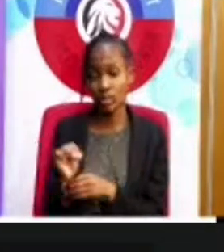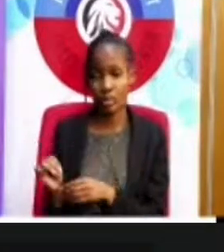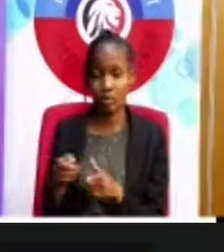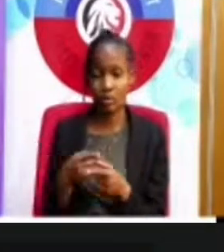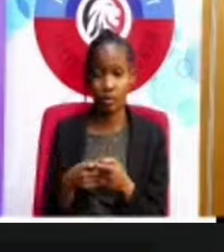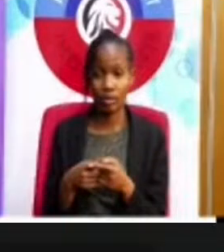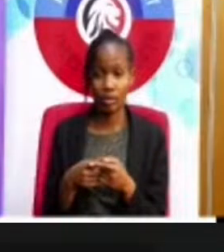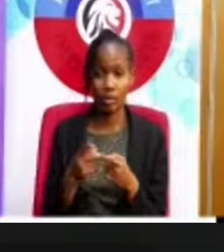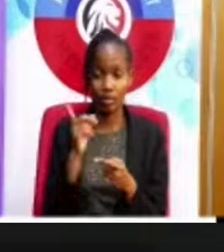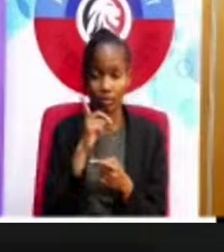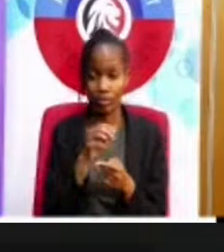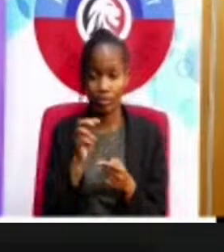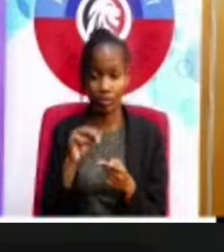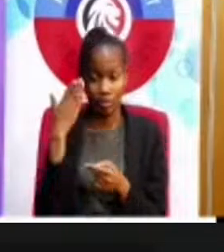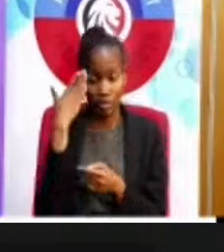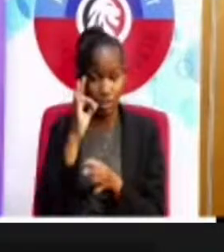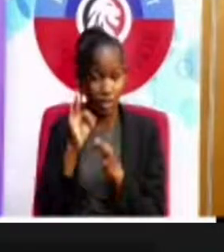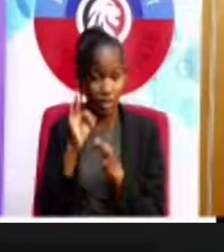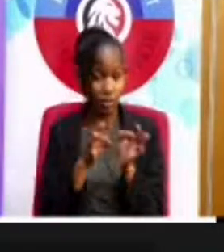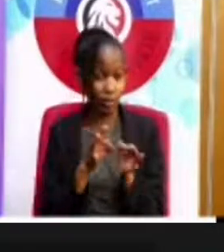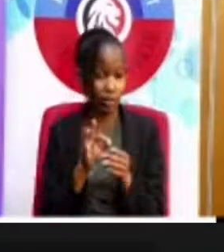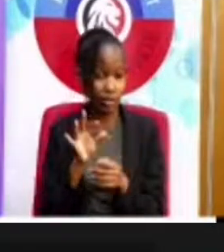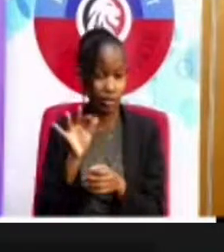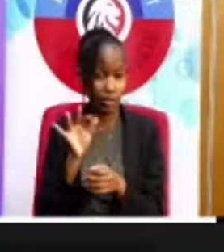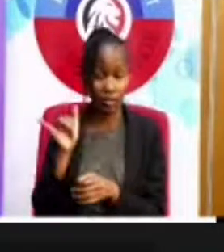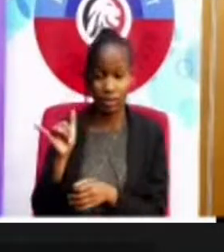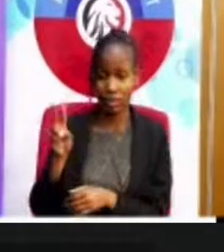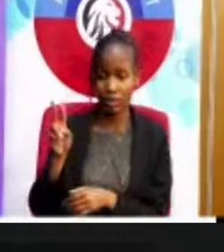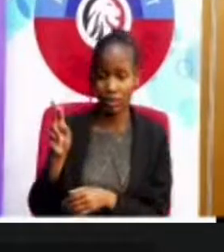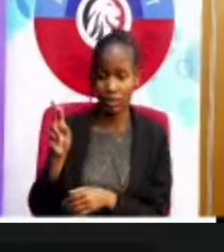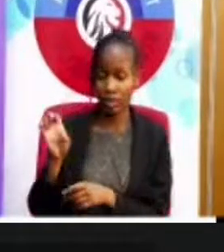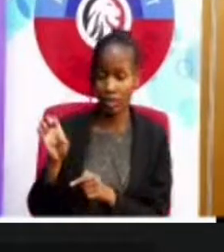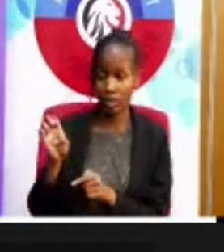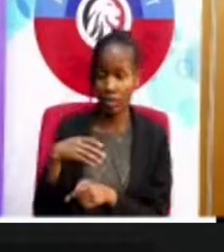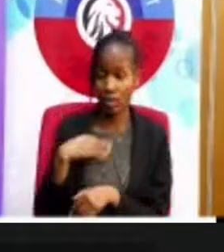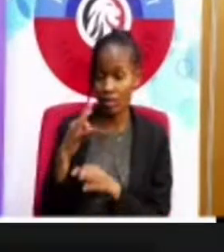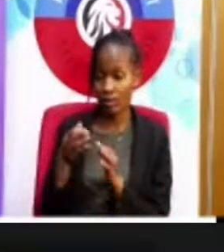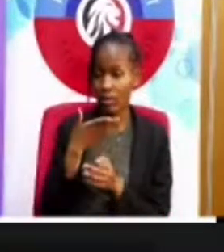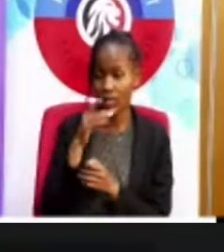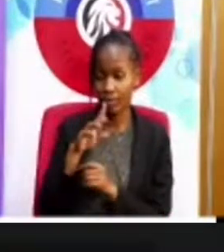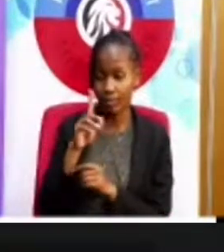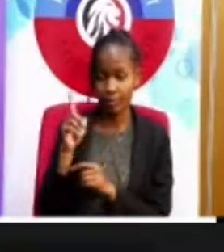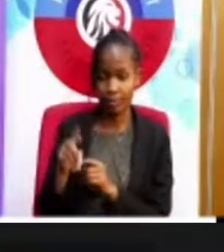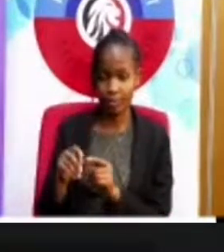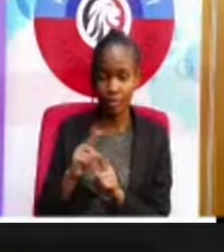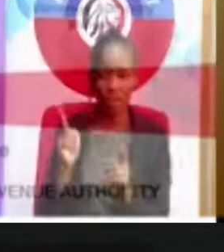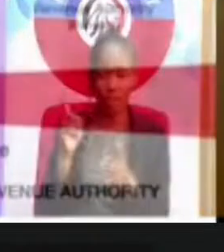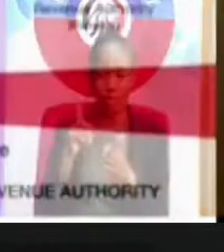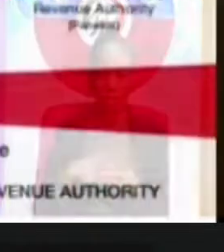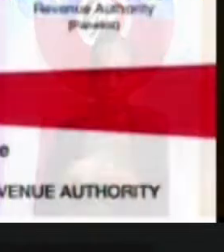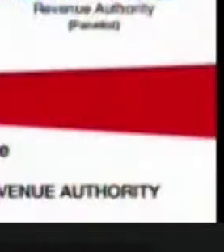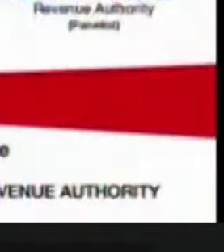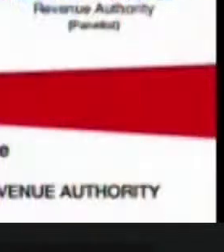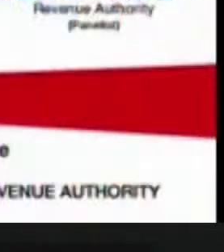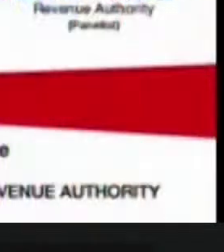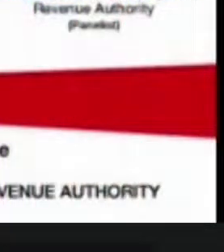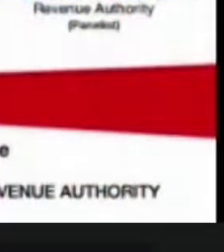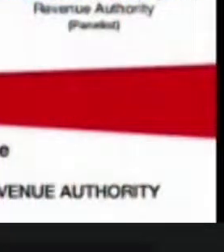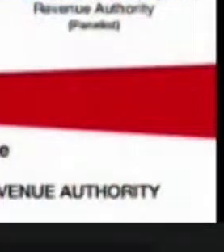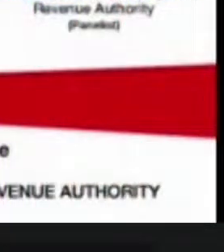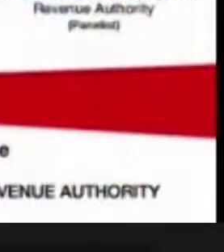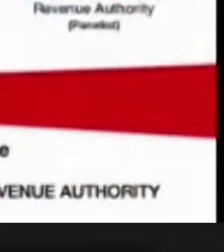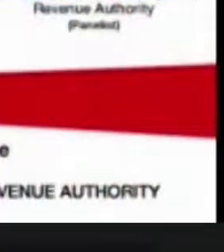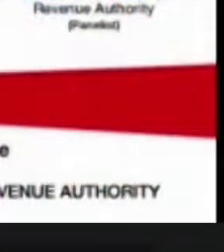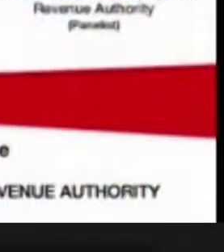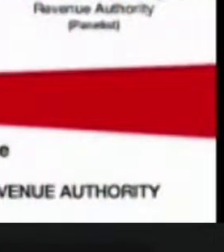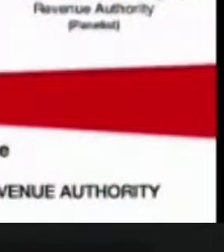know, Yvonne, whether I have effectively answered your question, but those are our thoughts. Indeed, you have, sir.